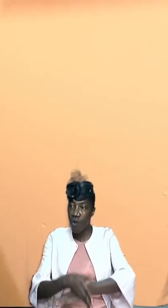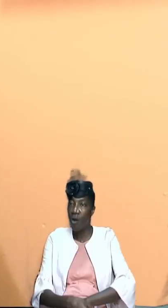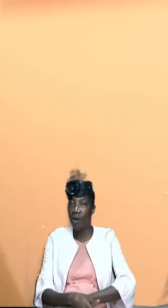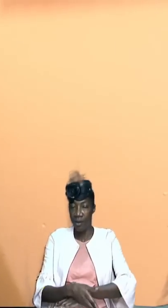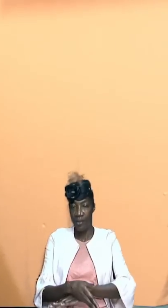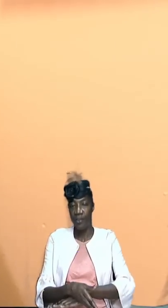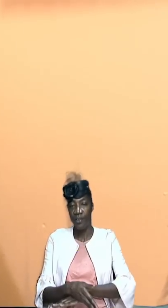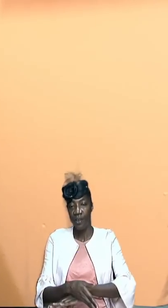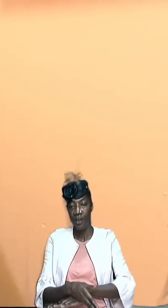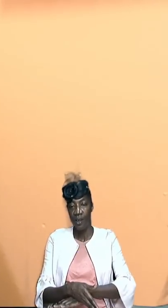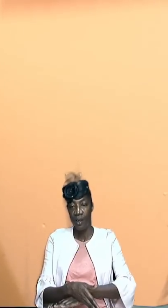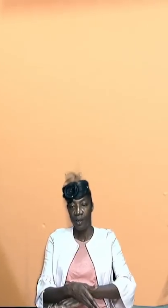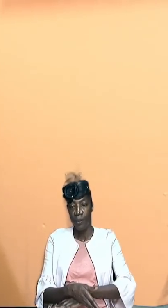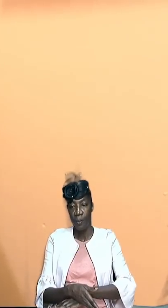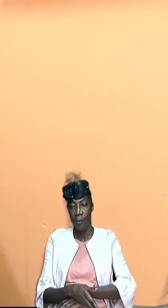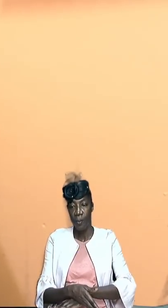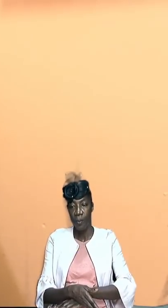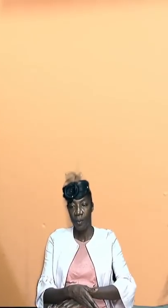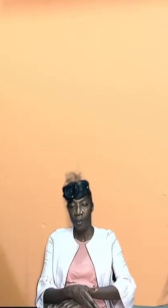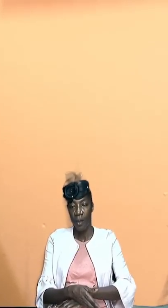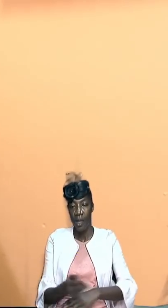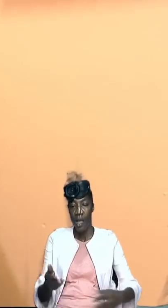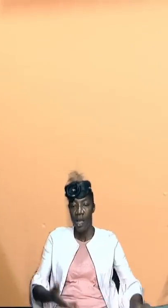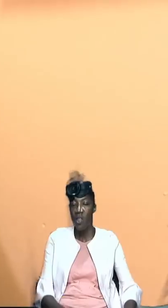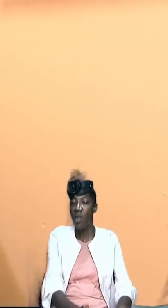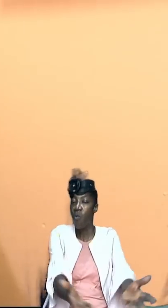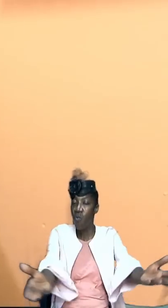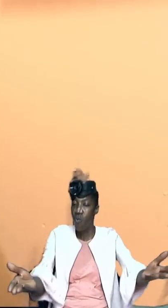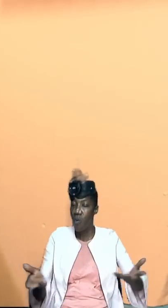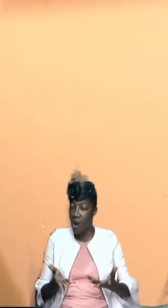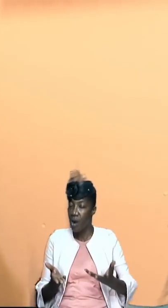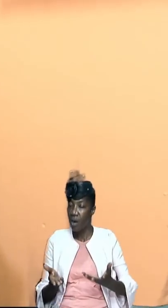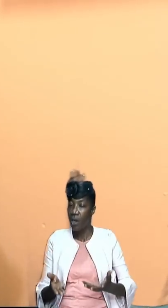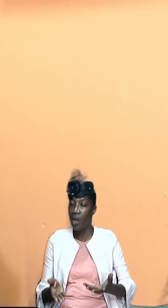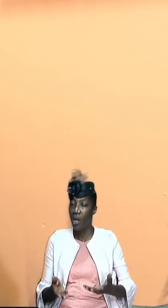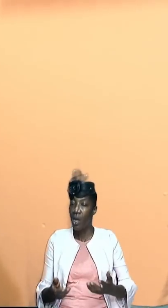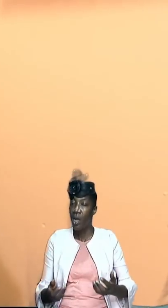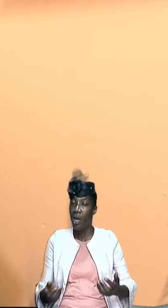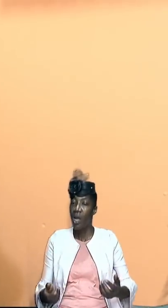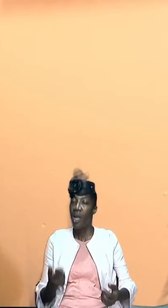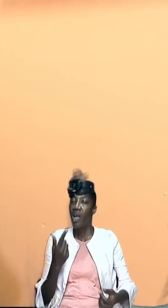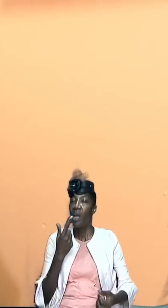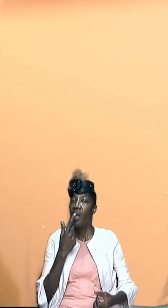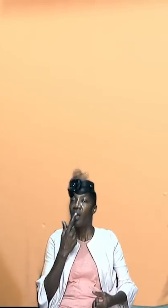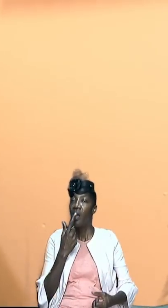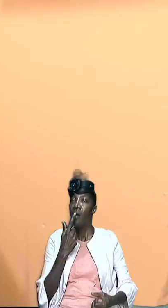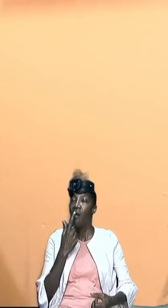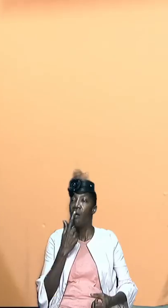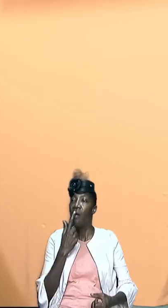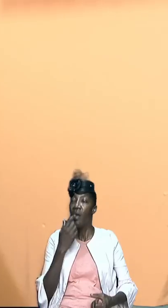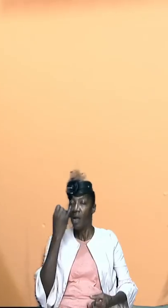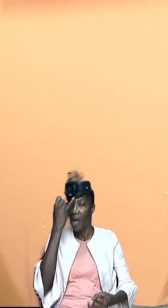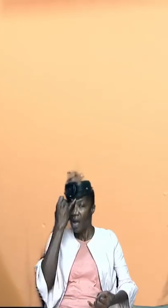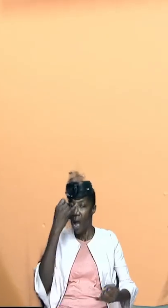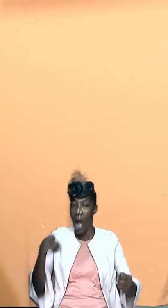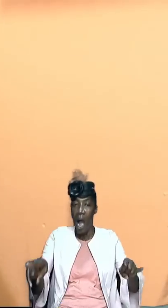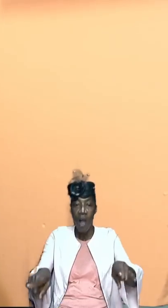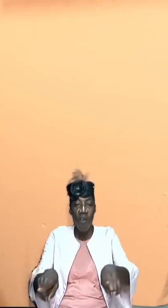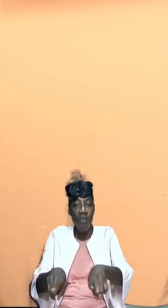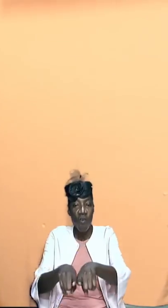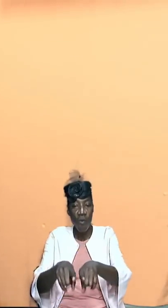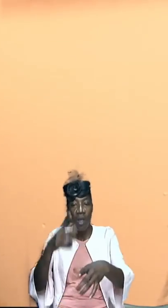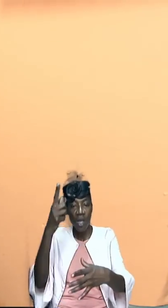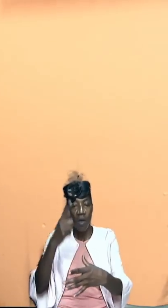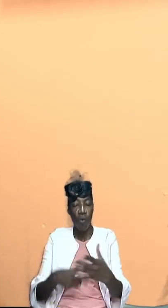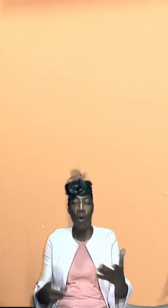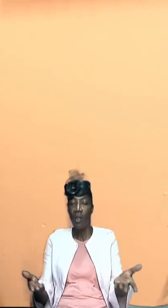confirmed what we have been saying from the Bible. Brothers and